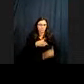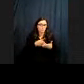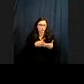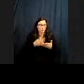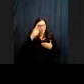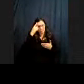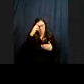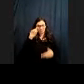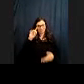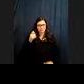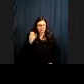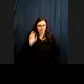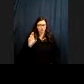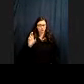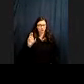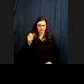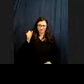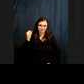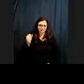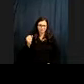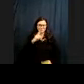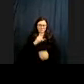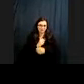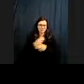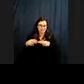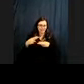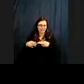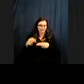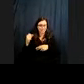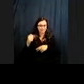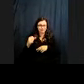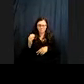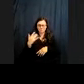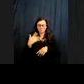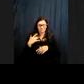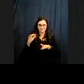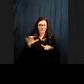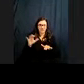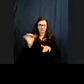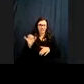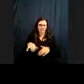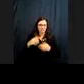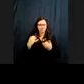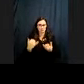mind's dagger is a dagger. It, you know, affects us like the present.